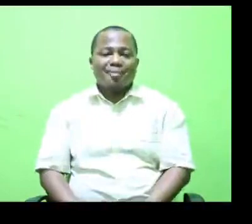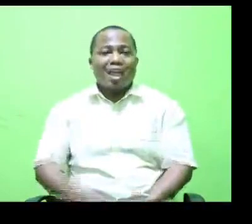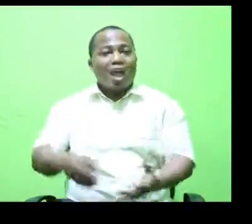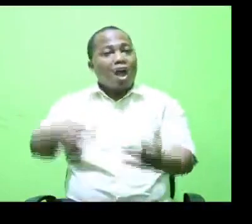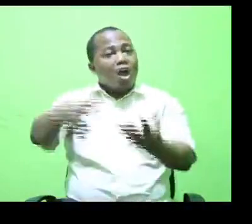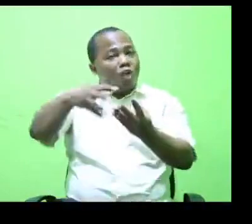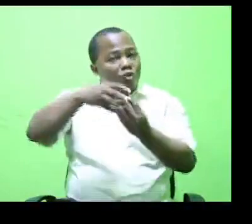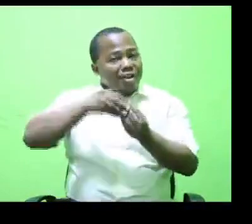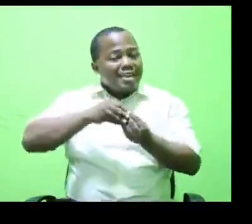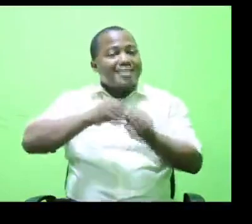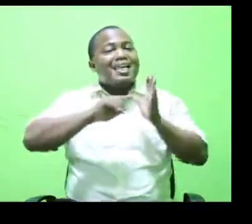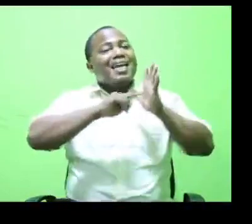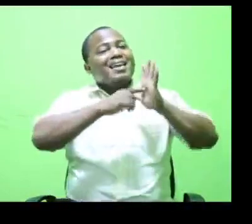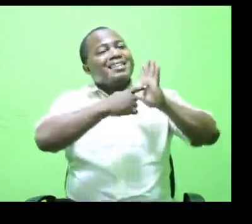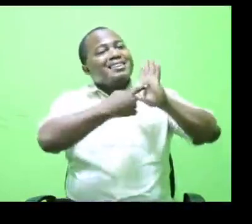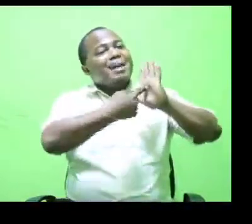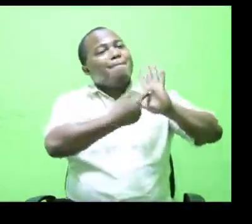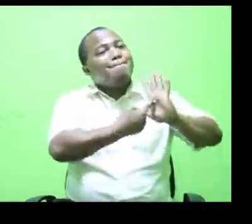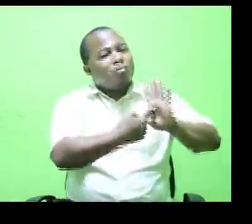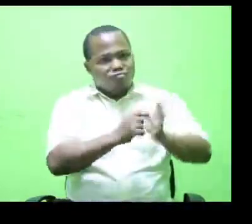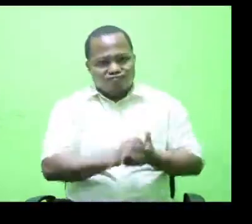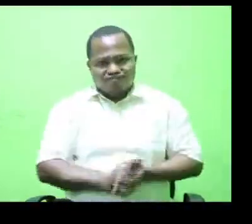With example,